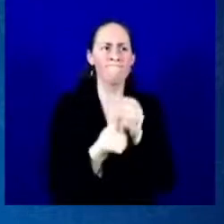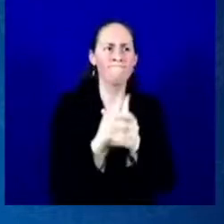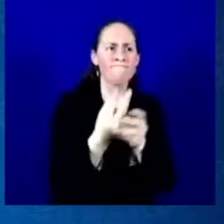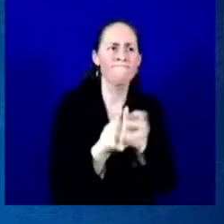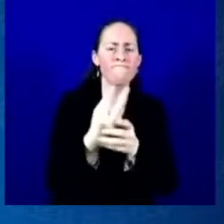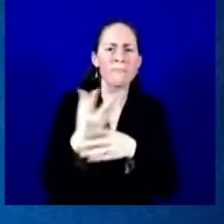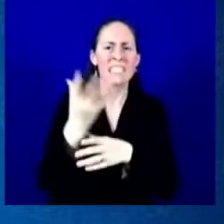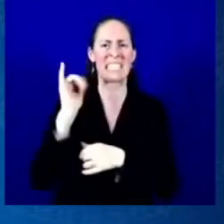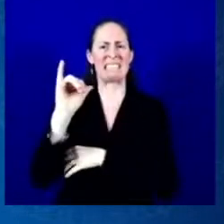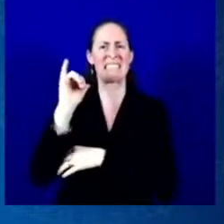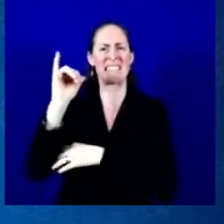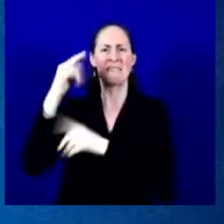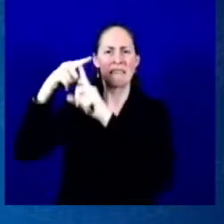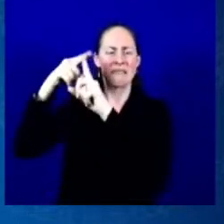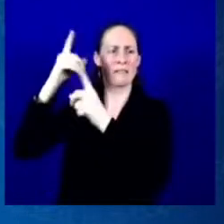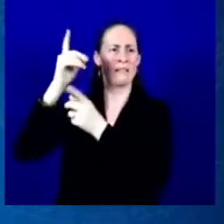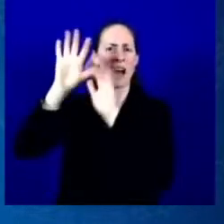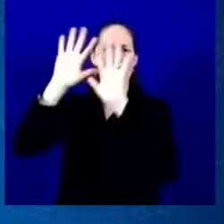Look,